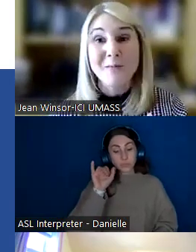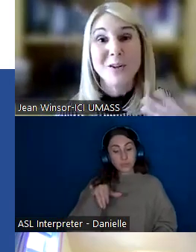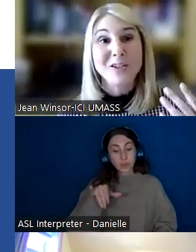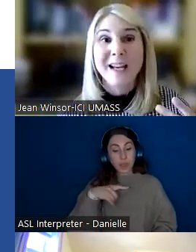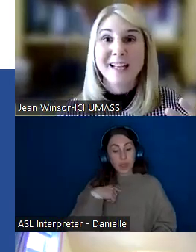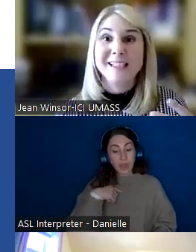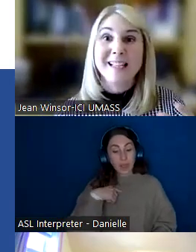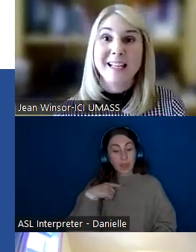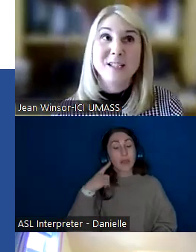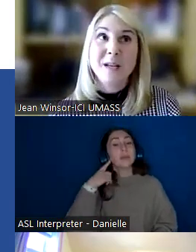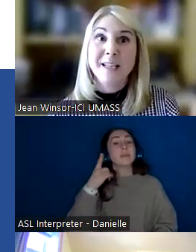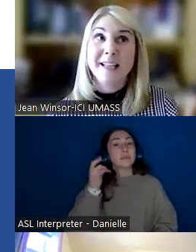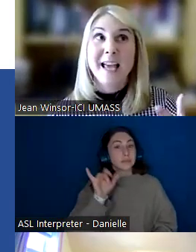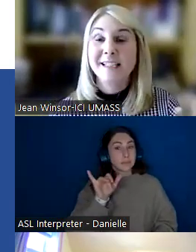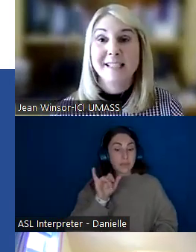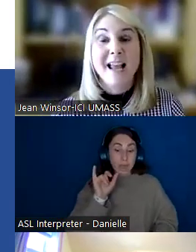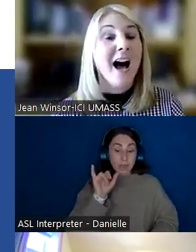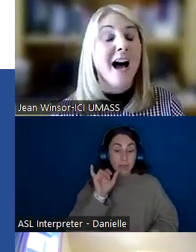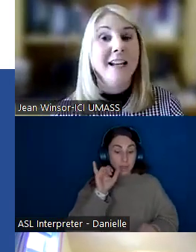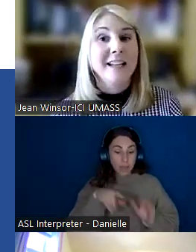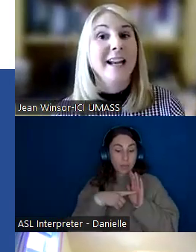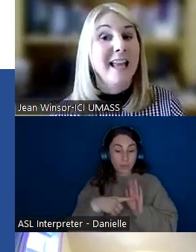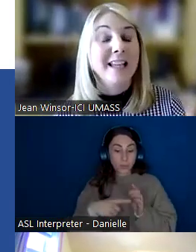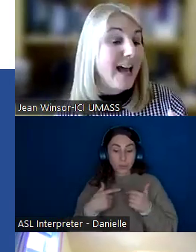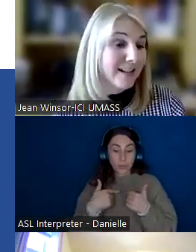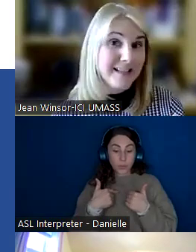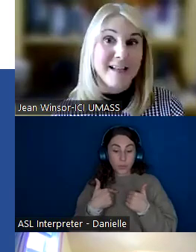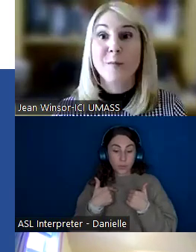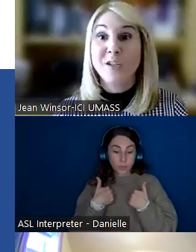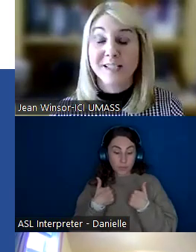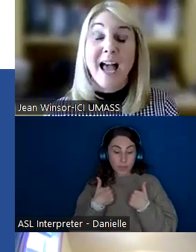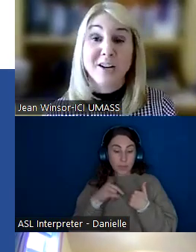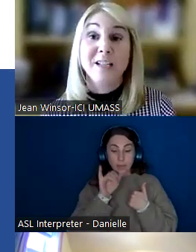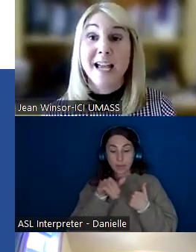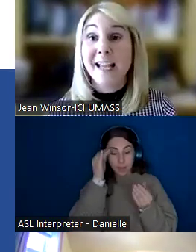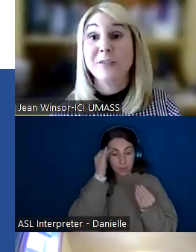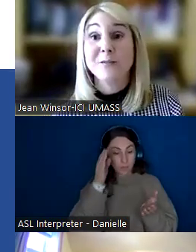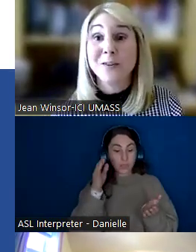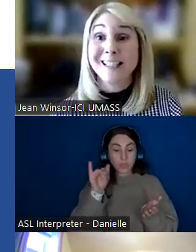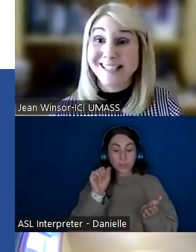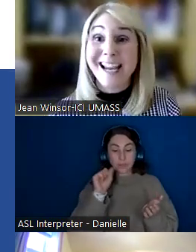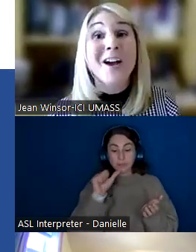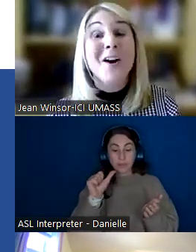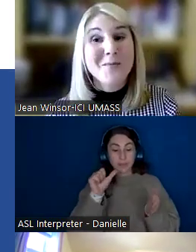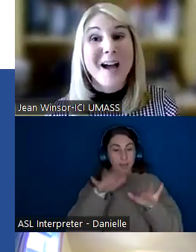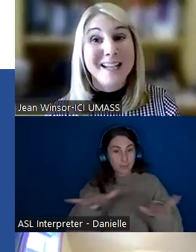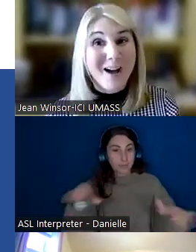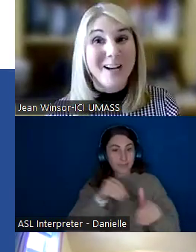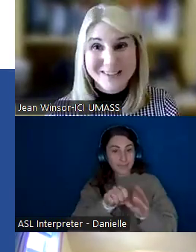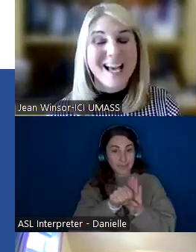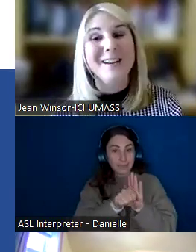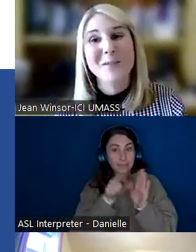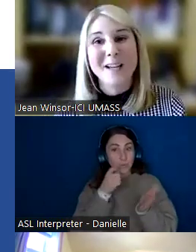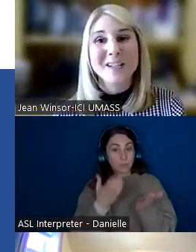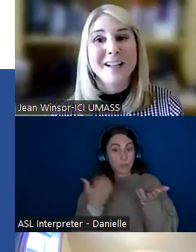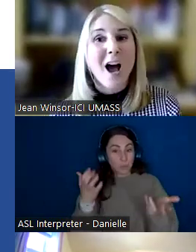and I appreciate it because it says to me that that's not getting that information isn't actually getting out to folks in the state who might want to